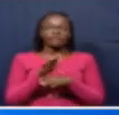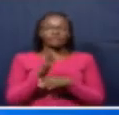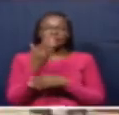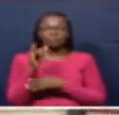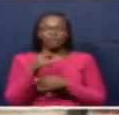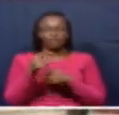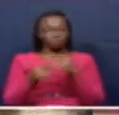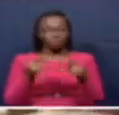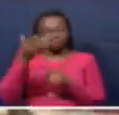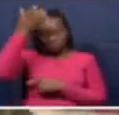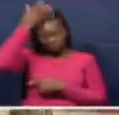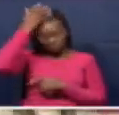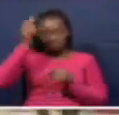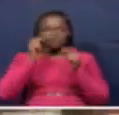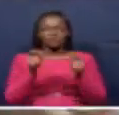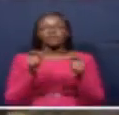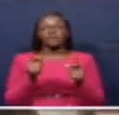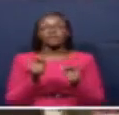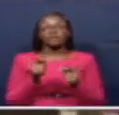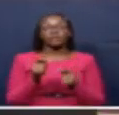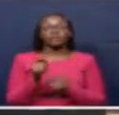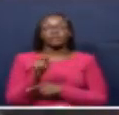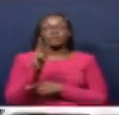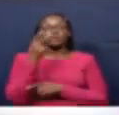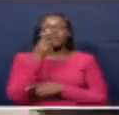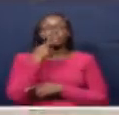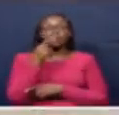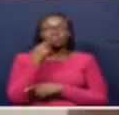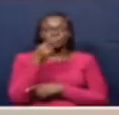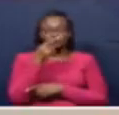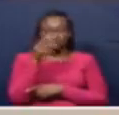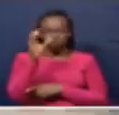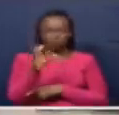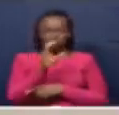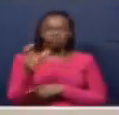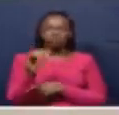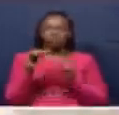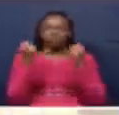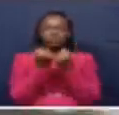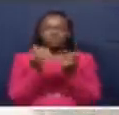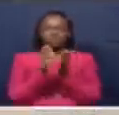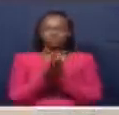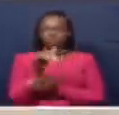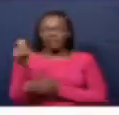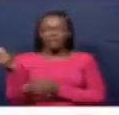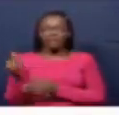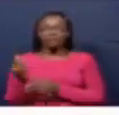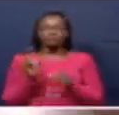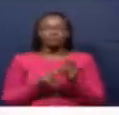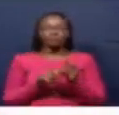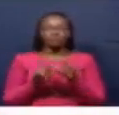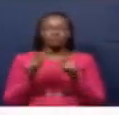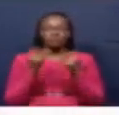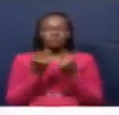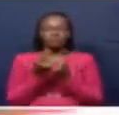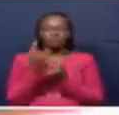ongoing nurses strike. The Kenya Red Cross Society, UNICEF and AMREF, among others, have teamed up to hire at least 30 nurses in each of the